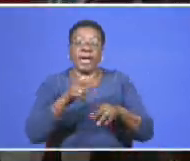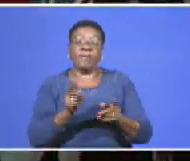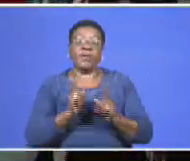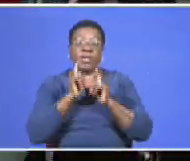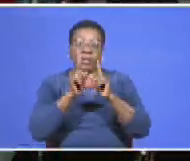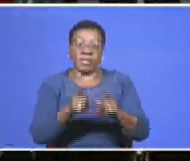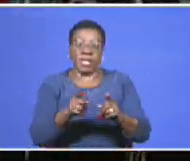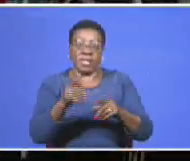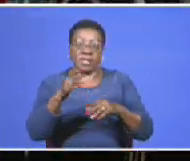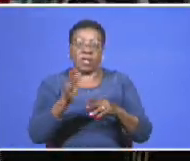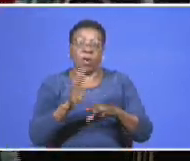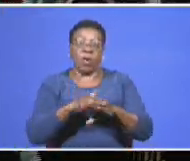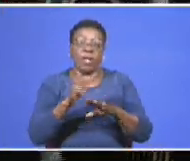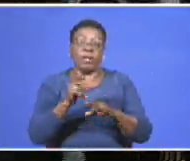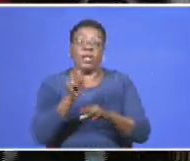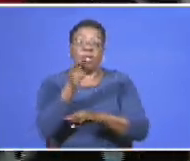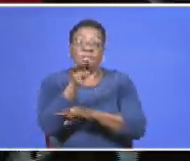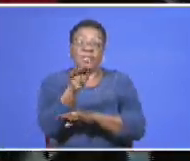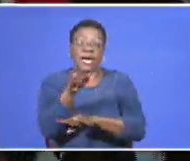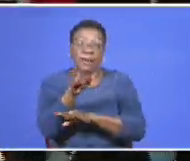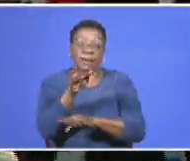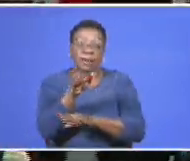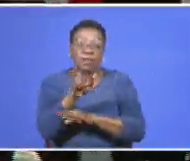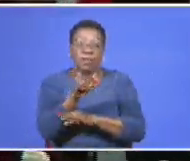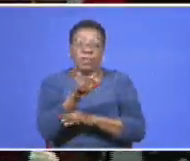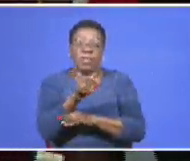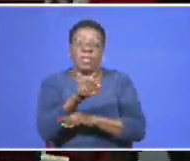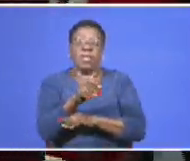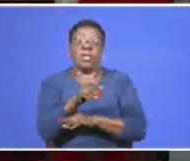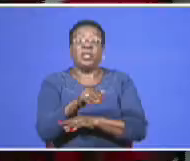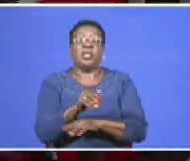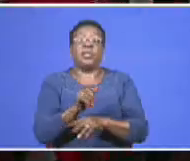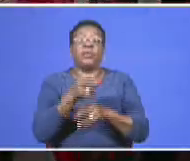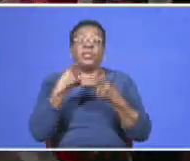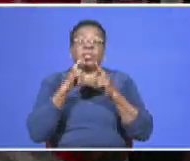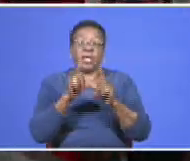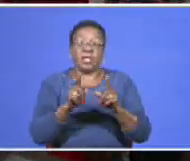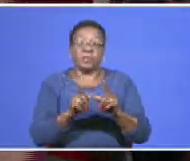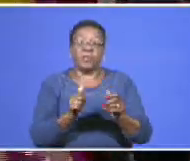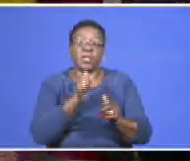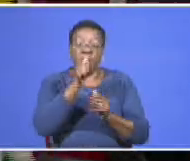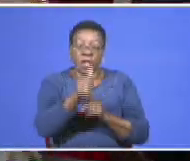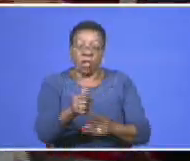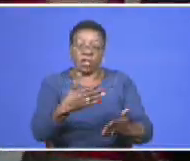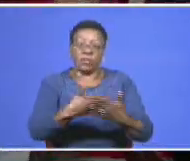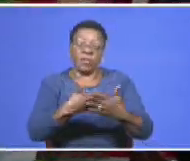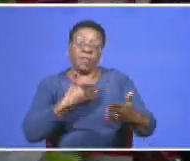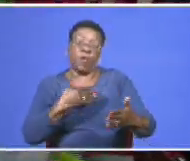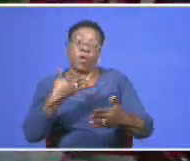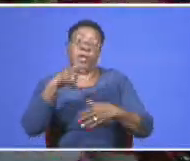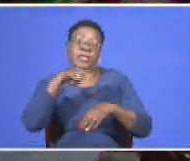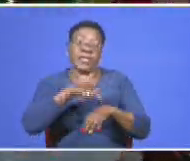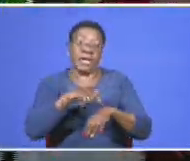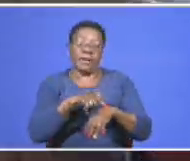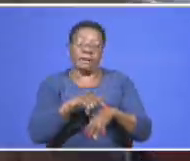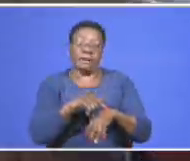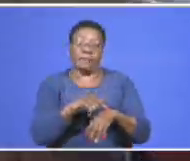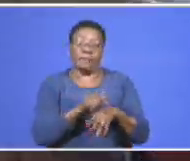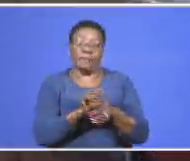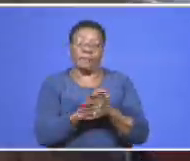The unofficial numbers were actually released ahead of the 3 p.m. scheduled time from the Trinity Anglican Church Hall on Frederick